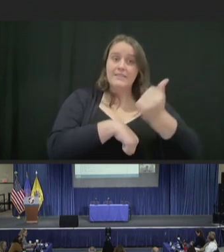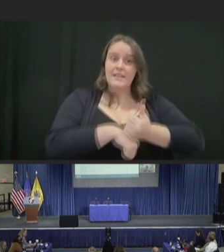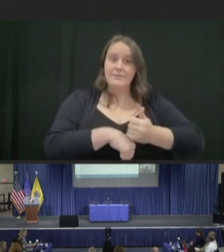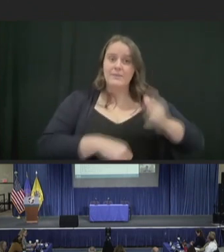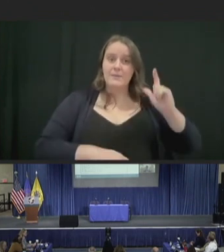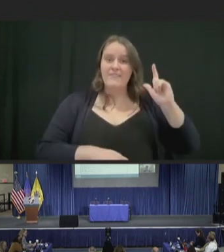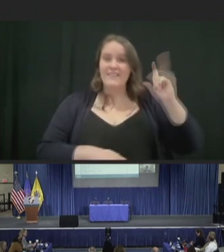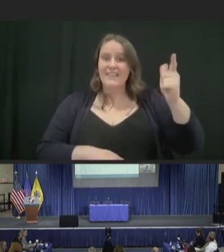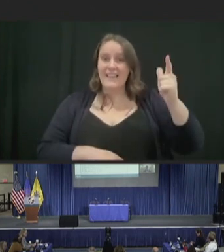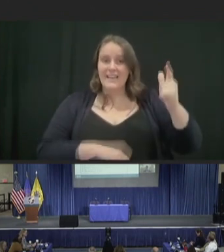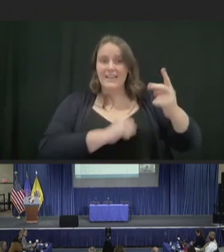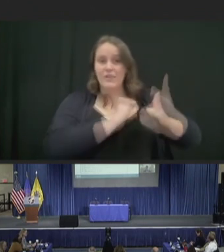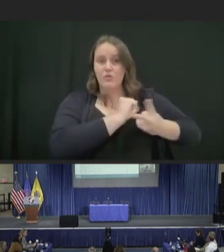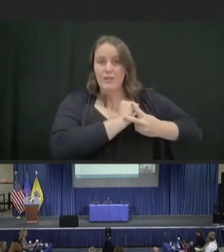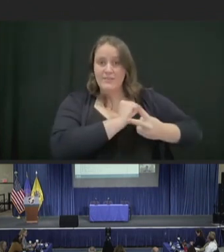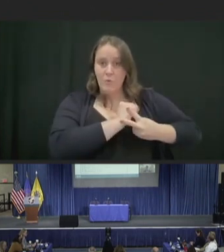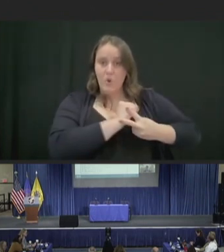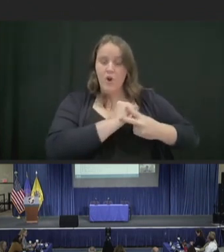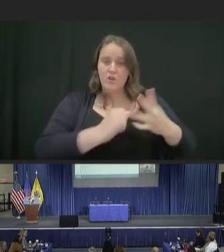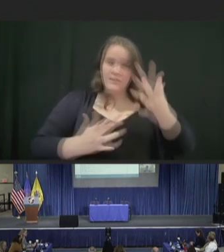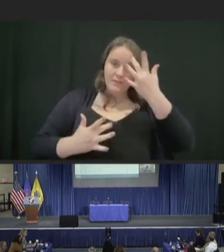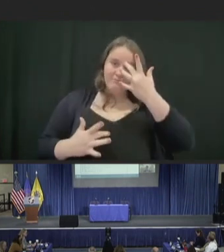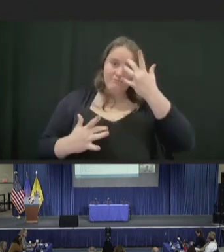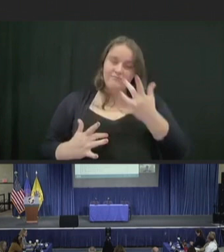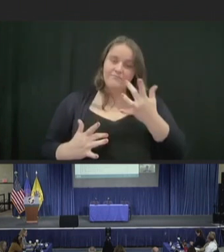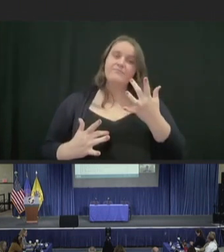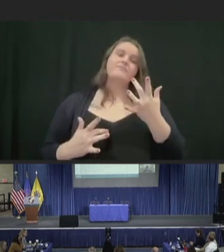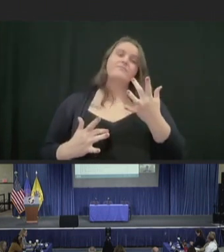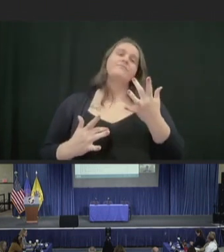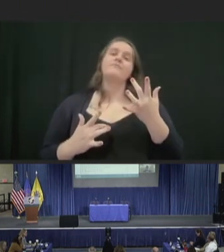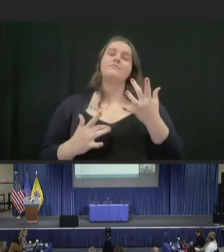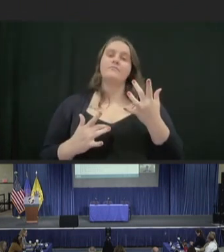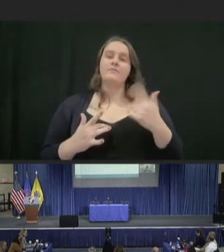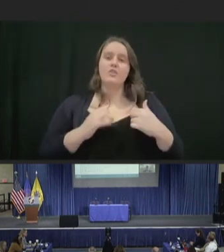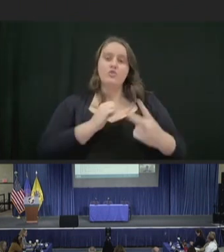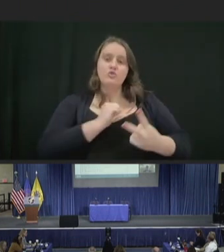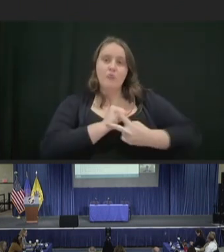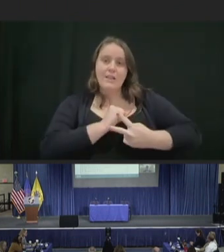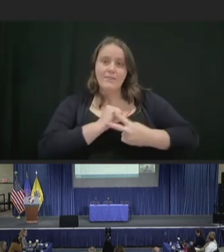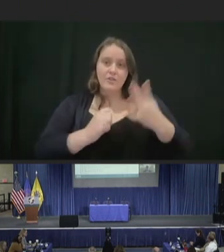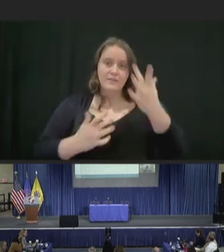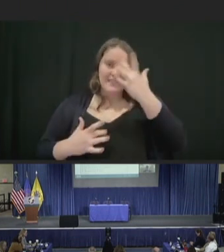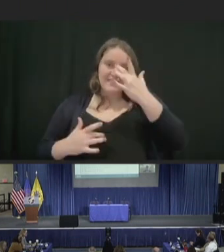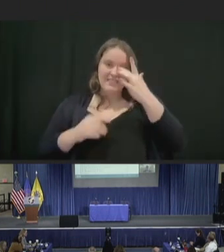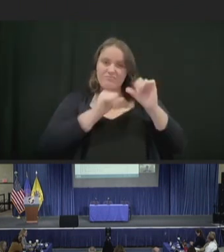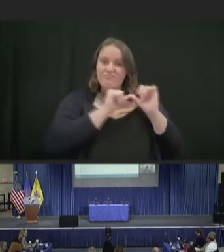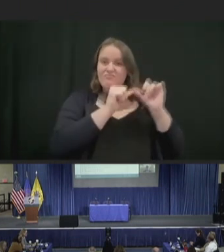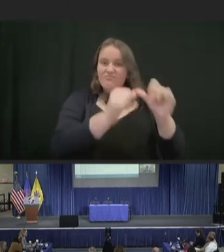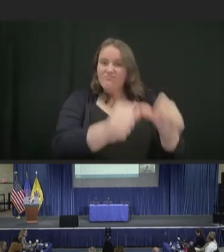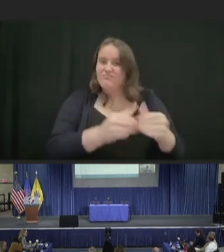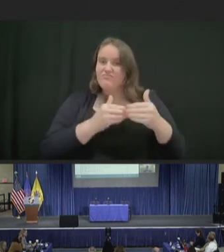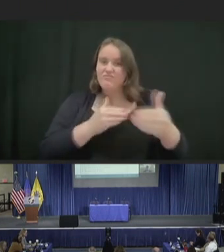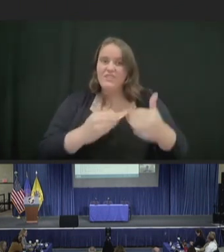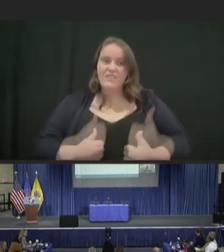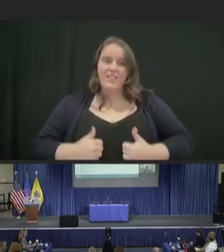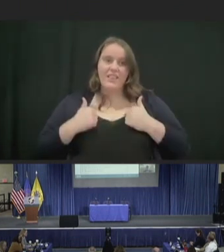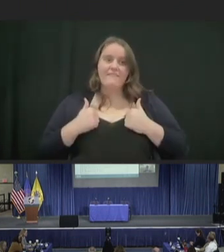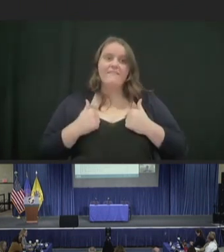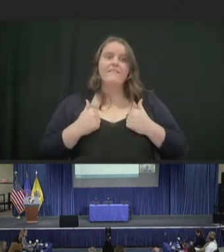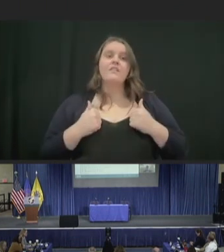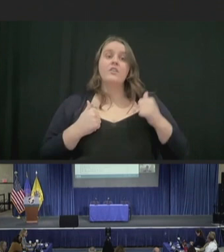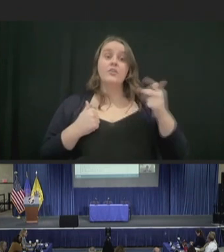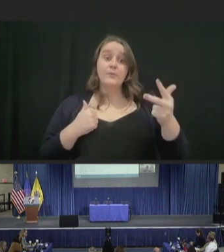a retrovirus, these reservoirs persist for life. Their immune correlates of protection